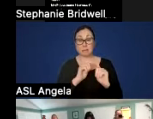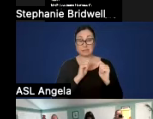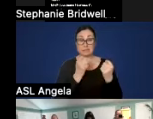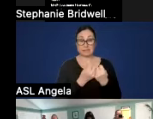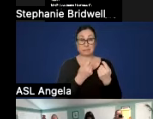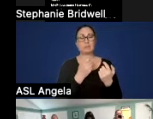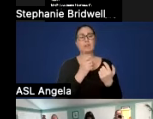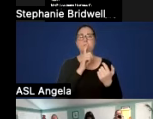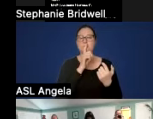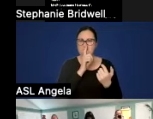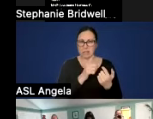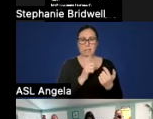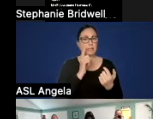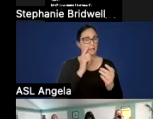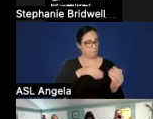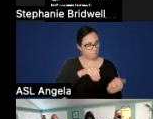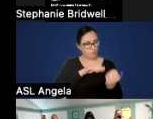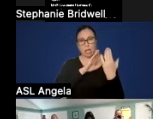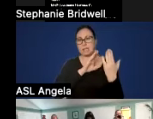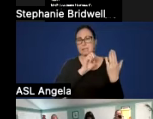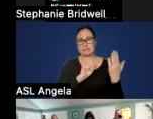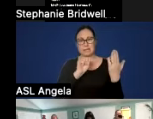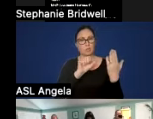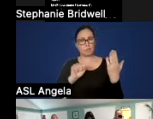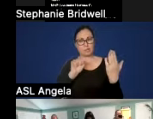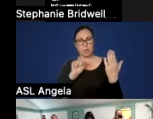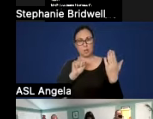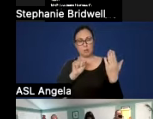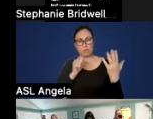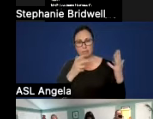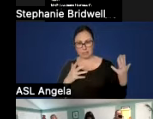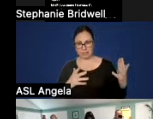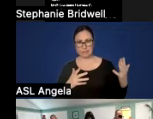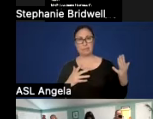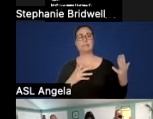addressing sexual assault. Many teams, especially in